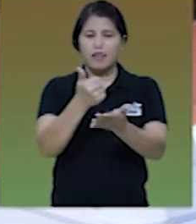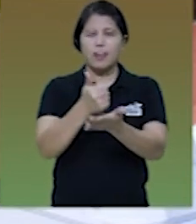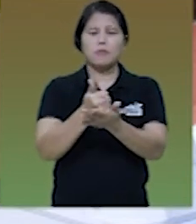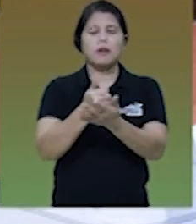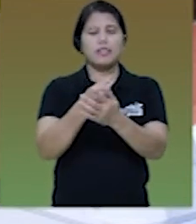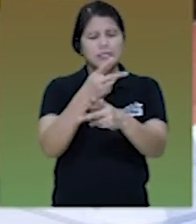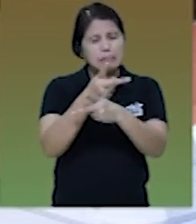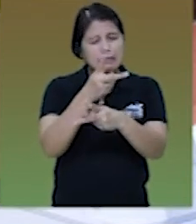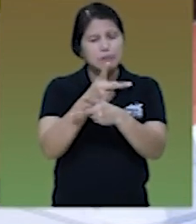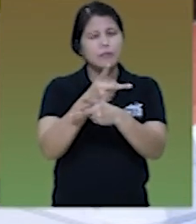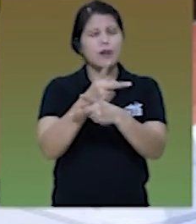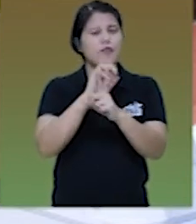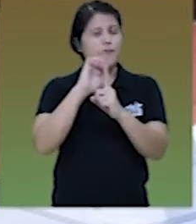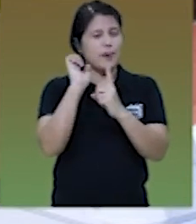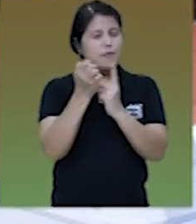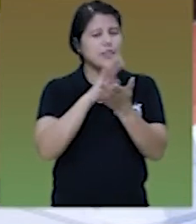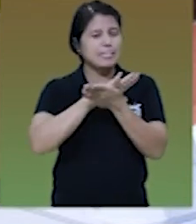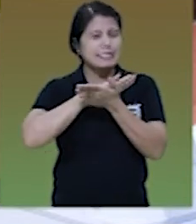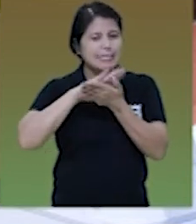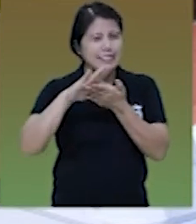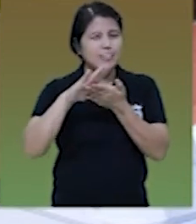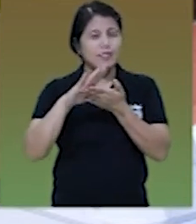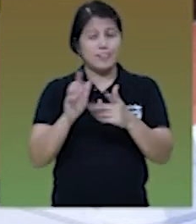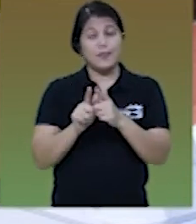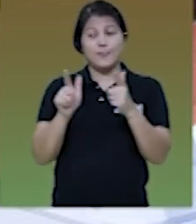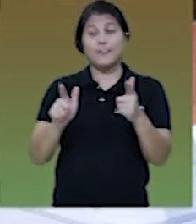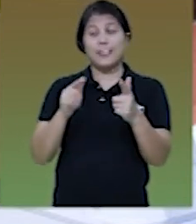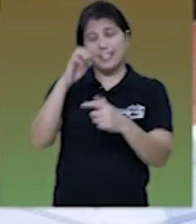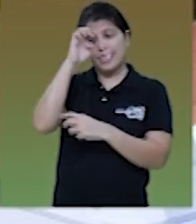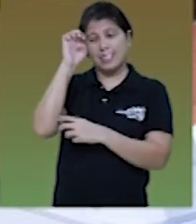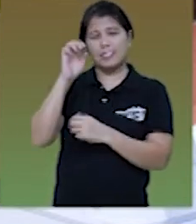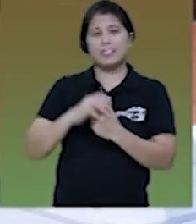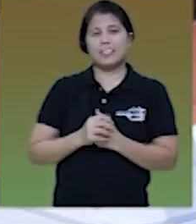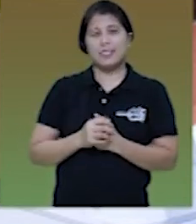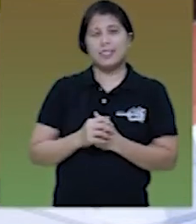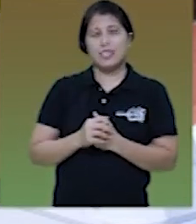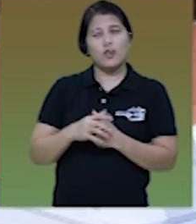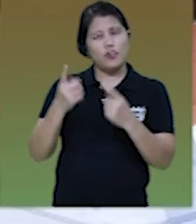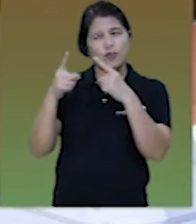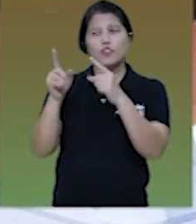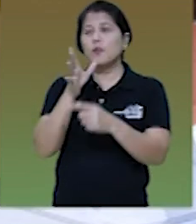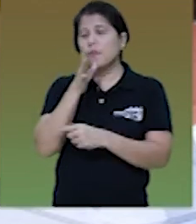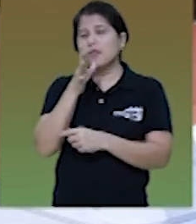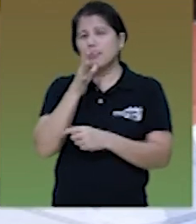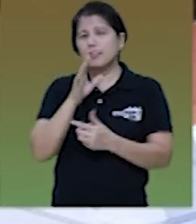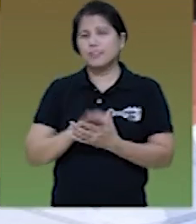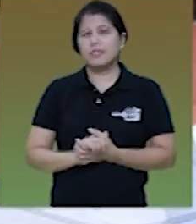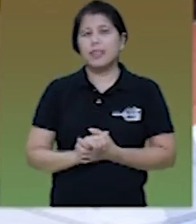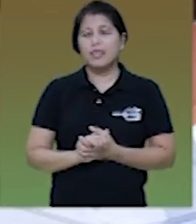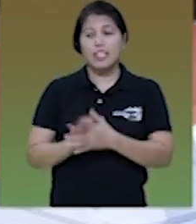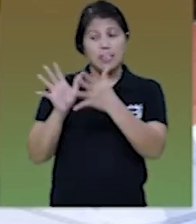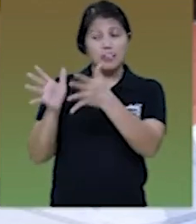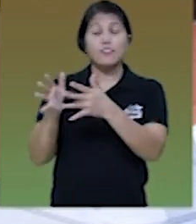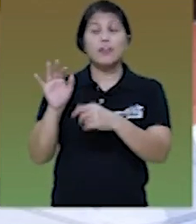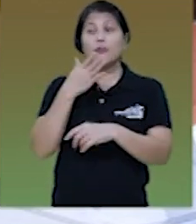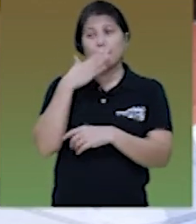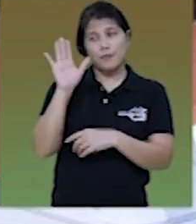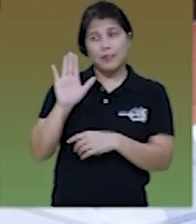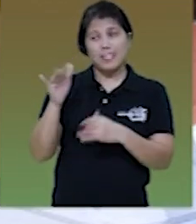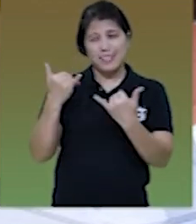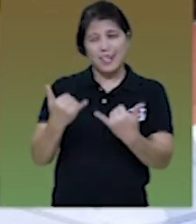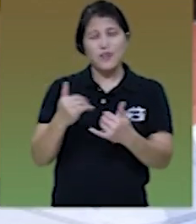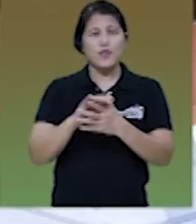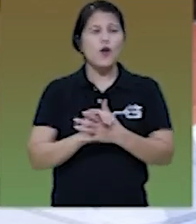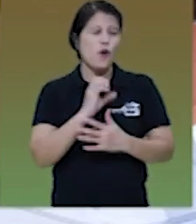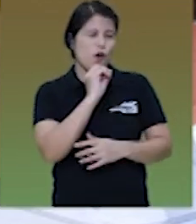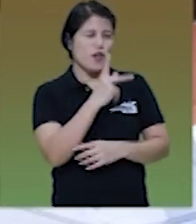our environment clean. Great, Eliz. Go to your mother then. I will bid you goodbye for now.